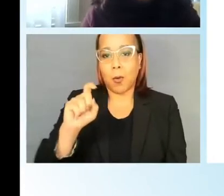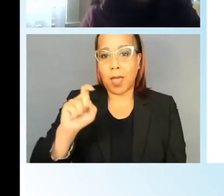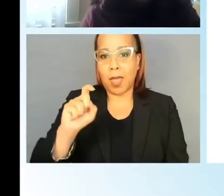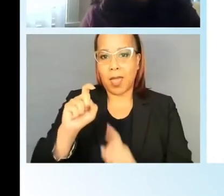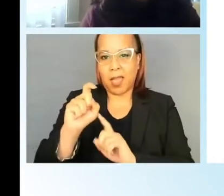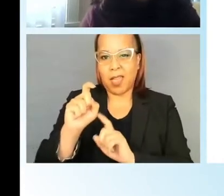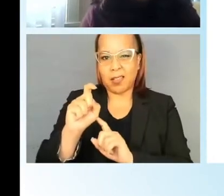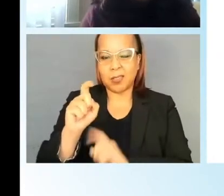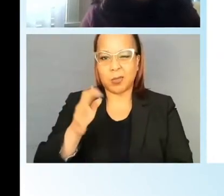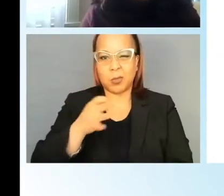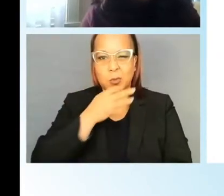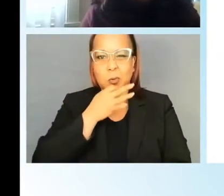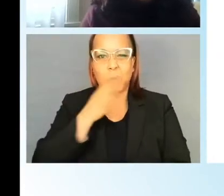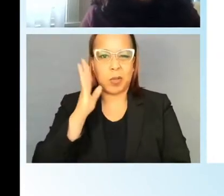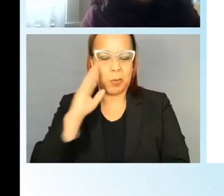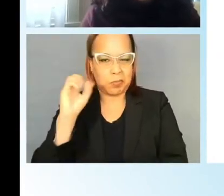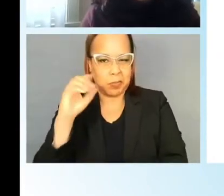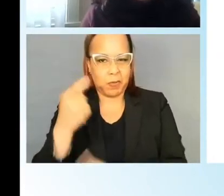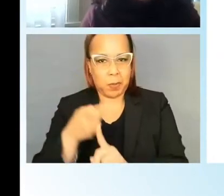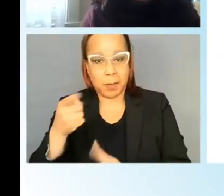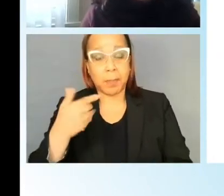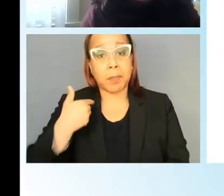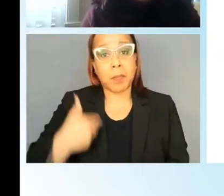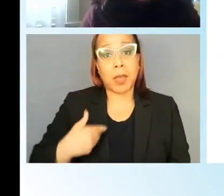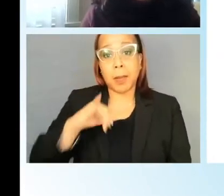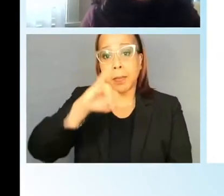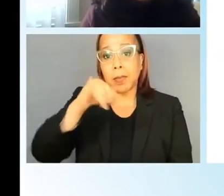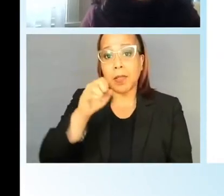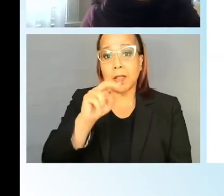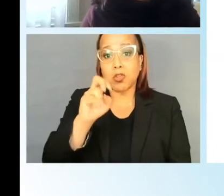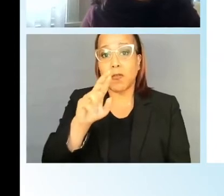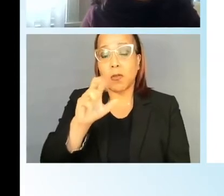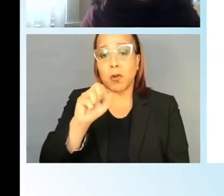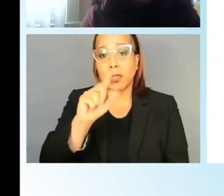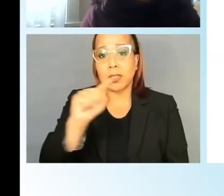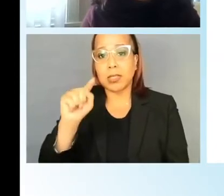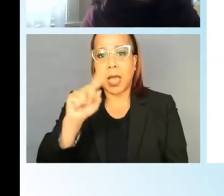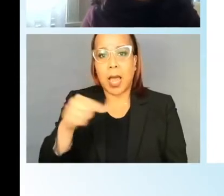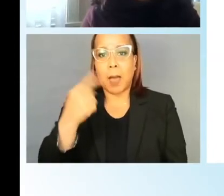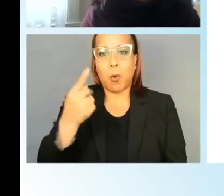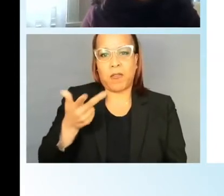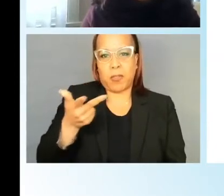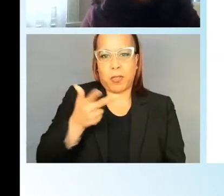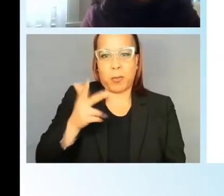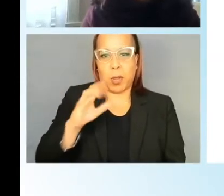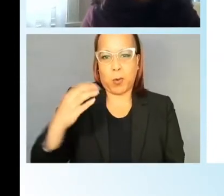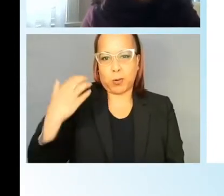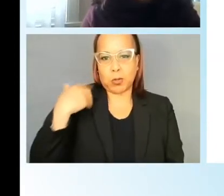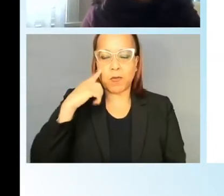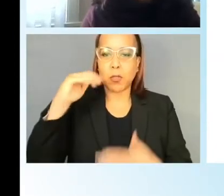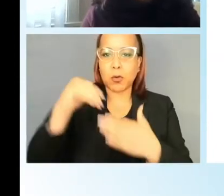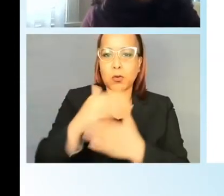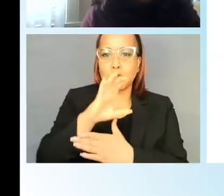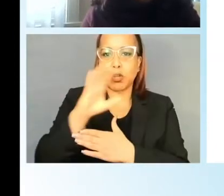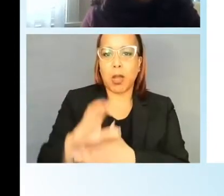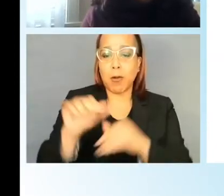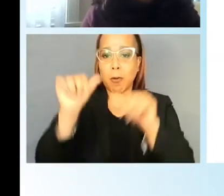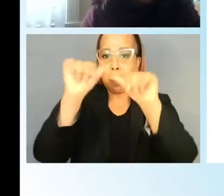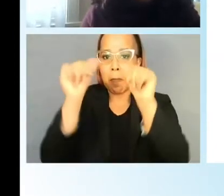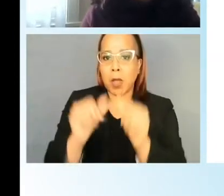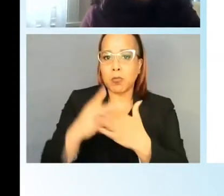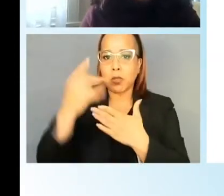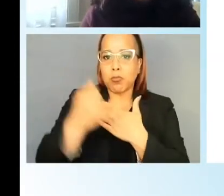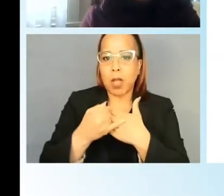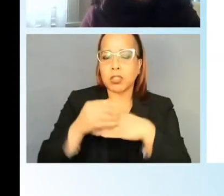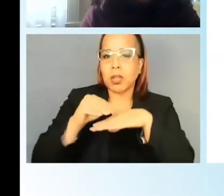shortly. My name is Jennifer Scott. I am one of the three co-chairs for the new Chicago Monuments Project Advisory